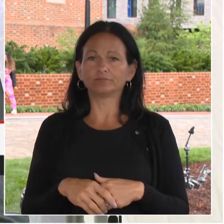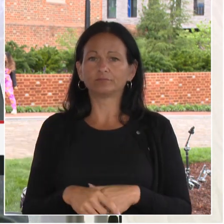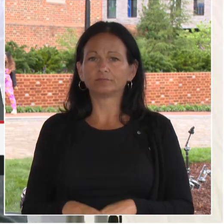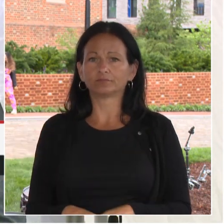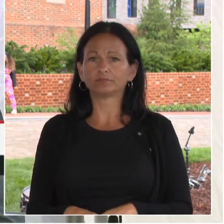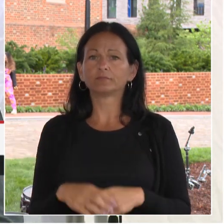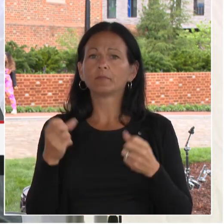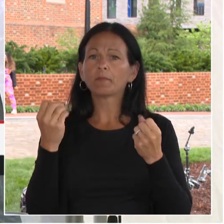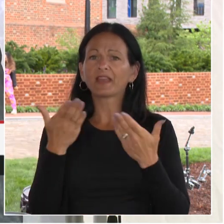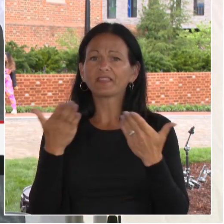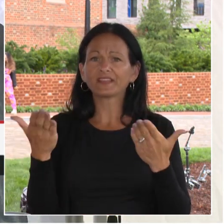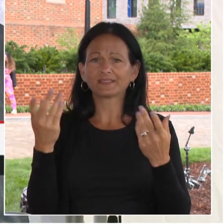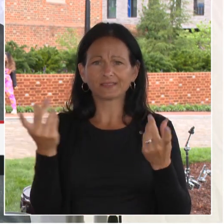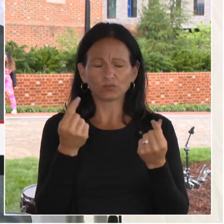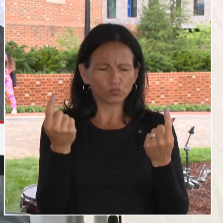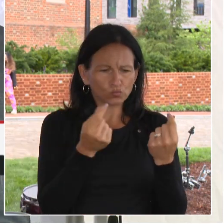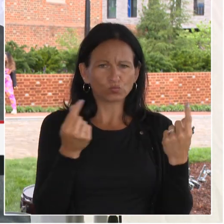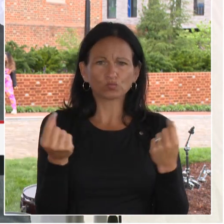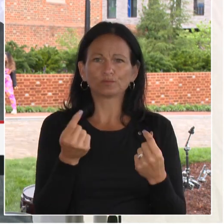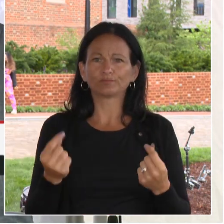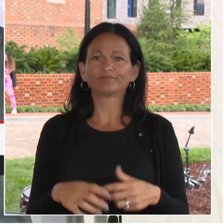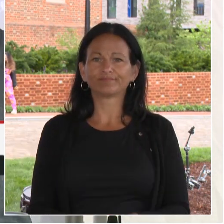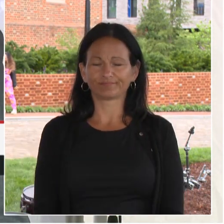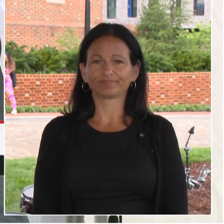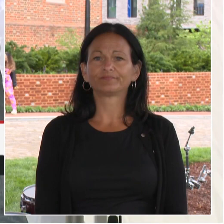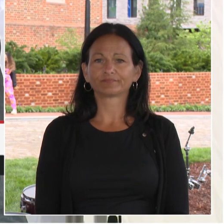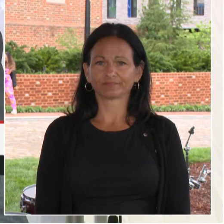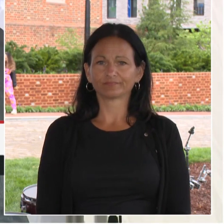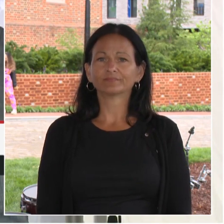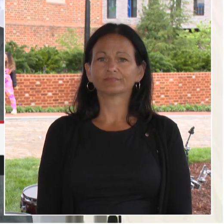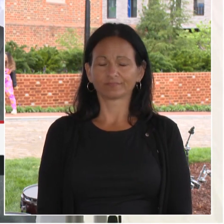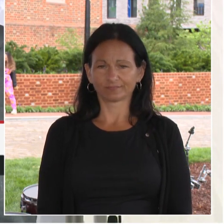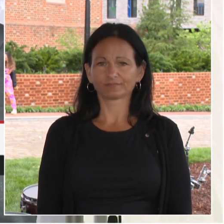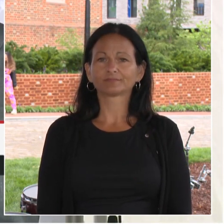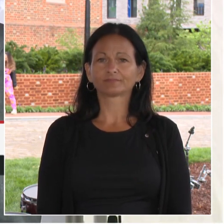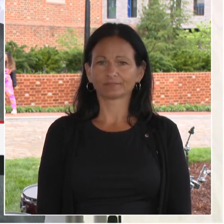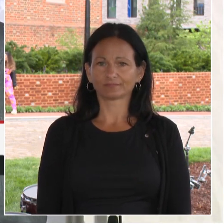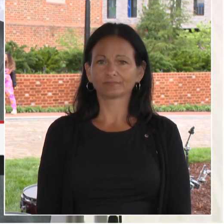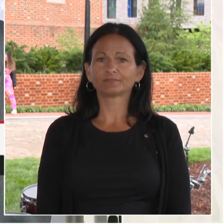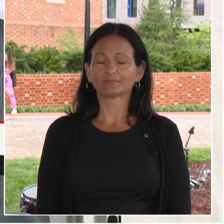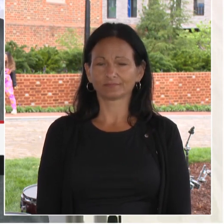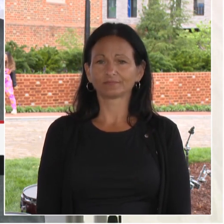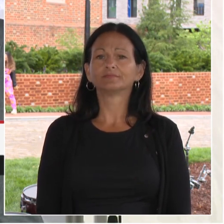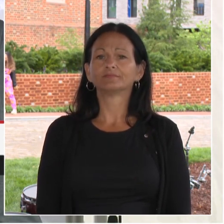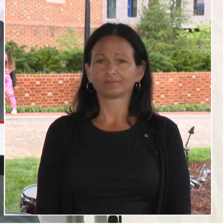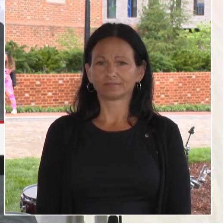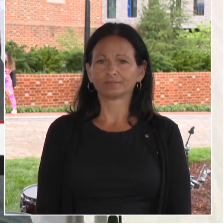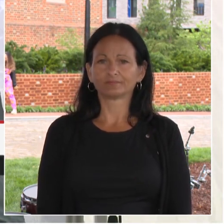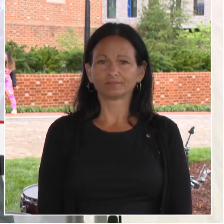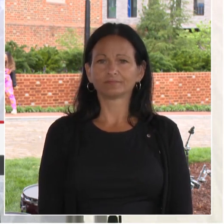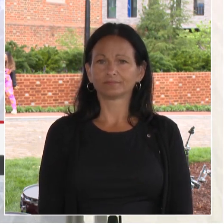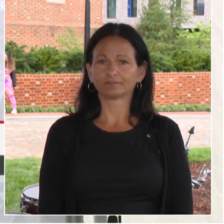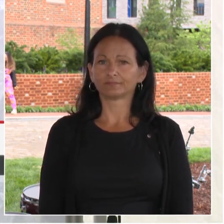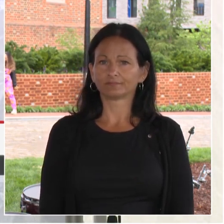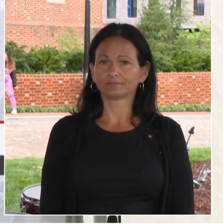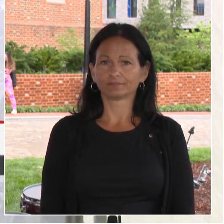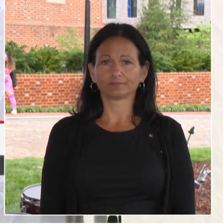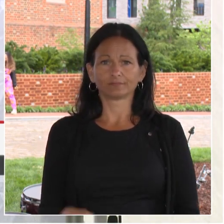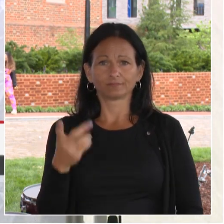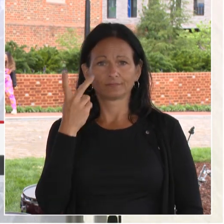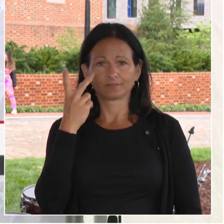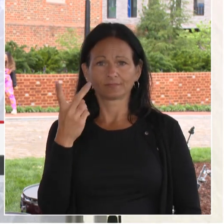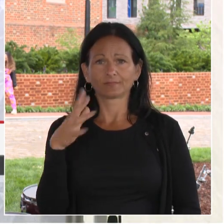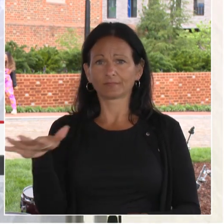mechanical systems are incredibly complex and difficult, and standing on this lawn, you cannot see a single one of them, which is a testament to